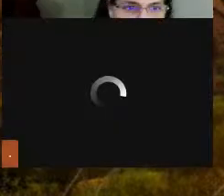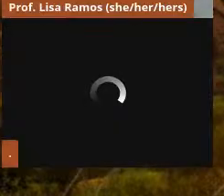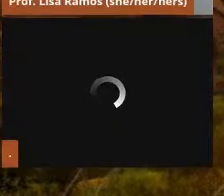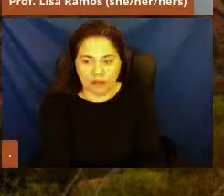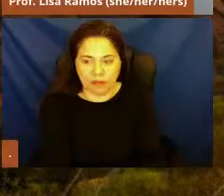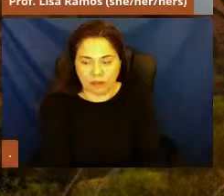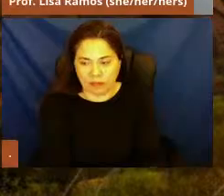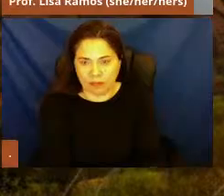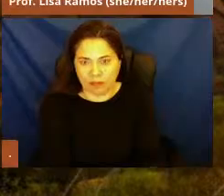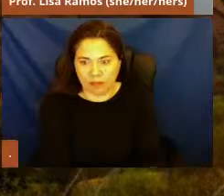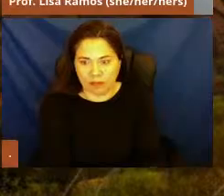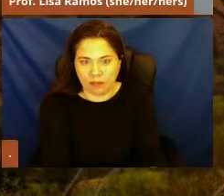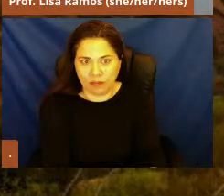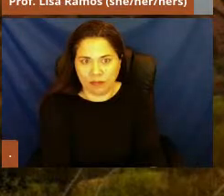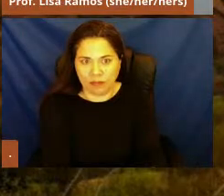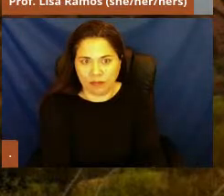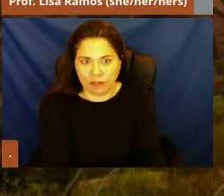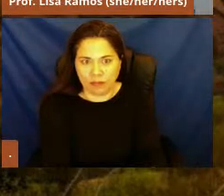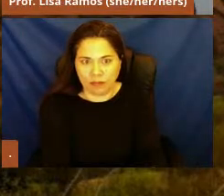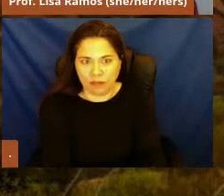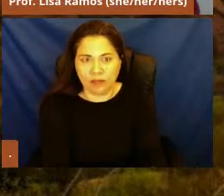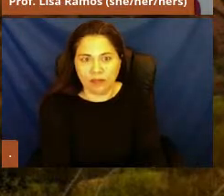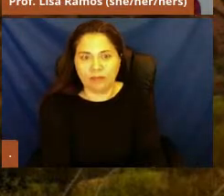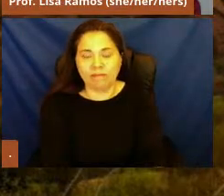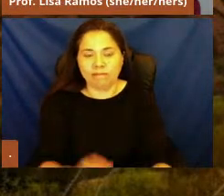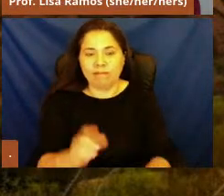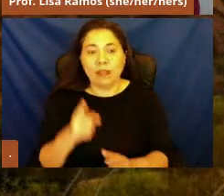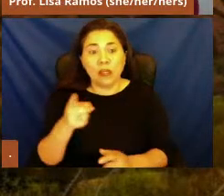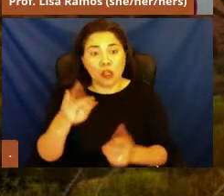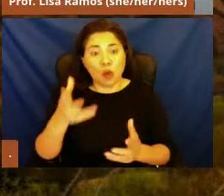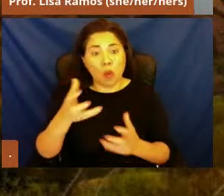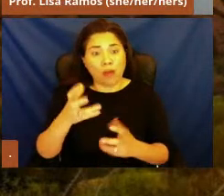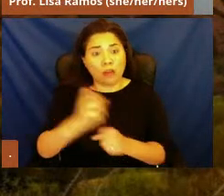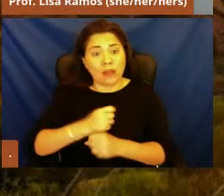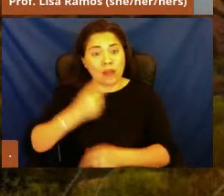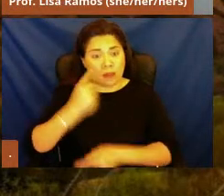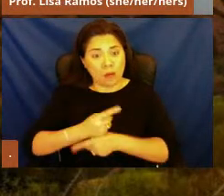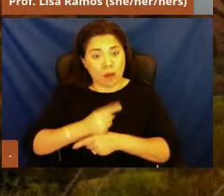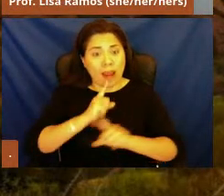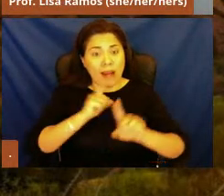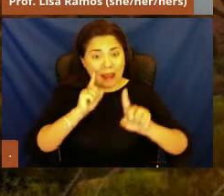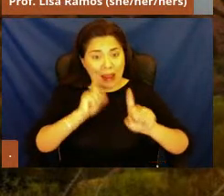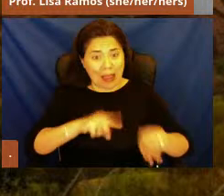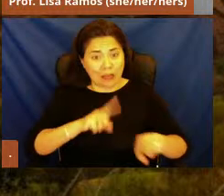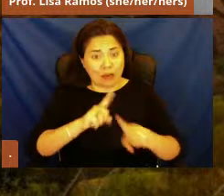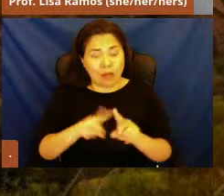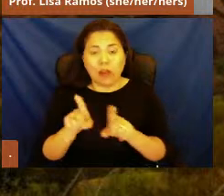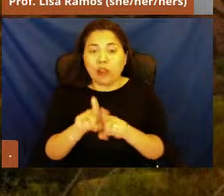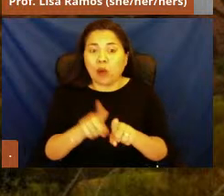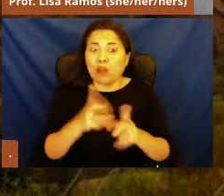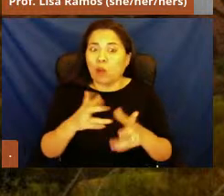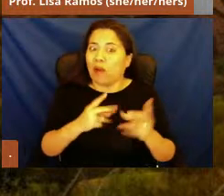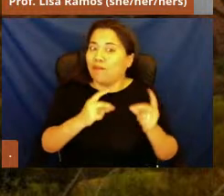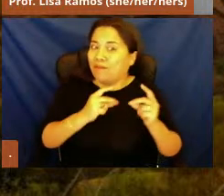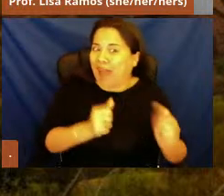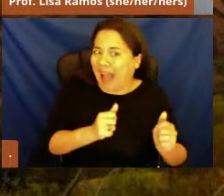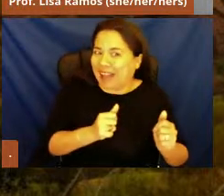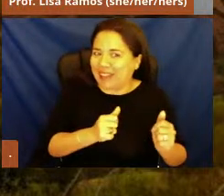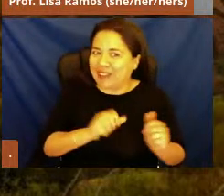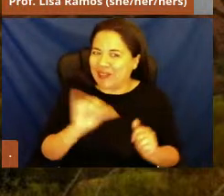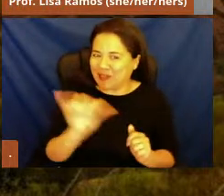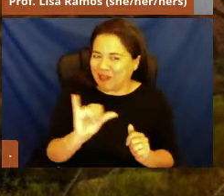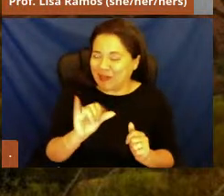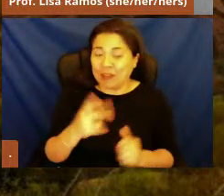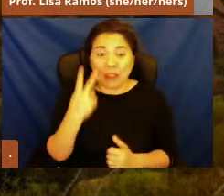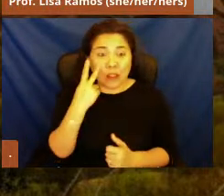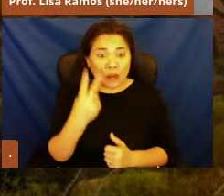like a game show, is you want to get the right answer, but you also want to be fast. So as soon as you